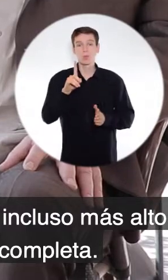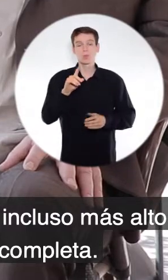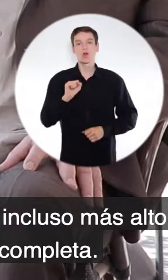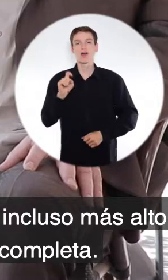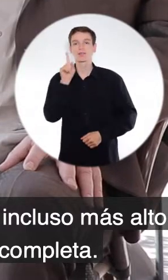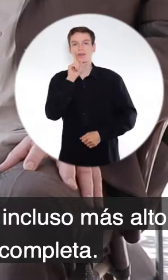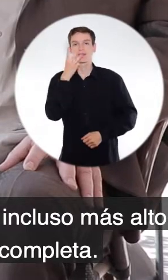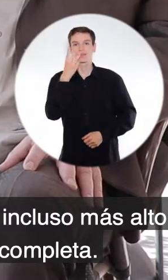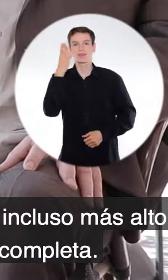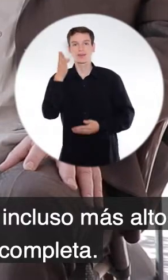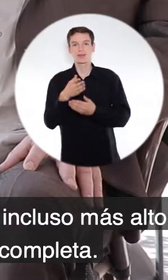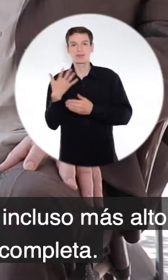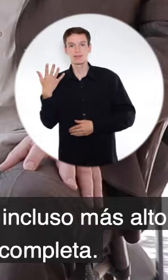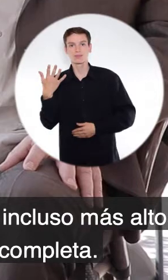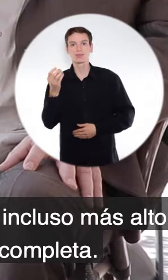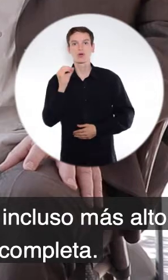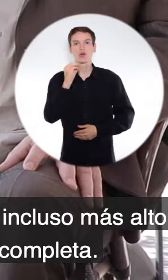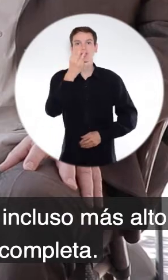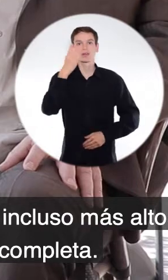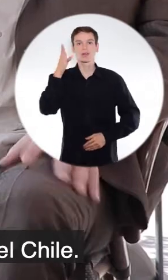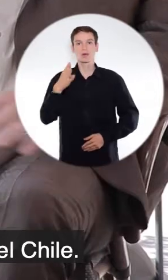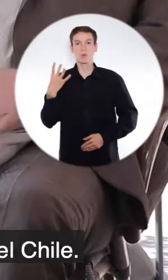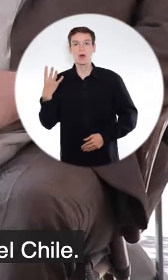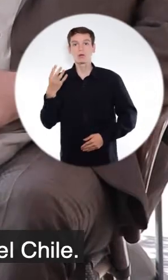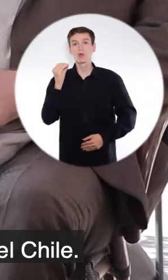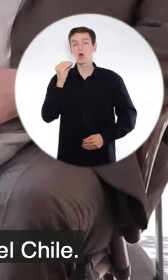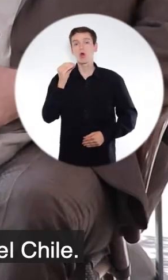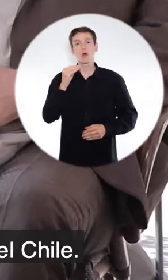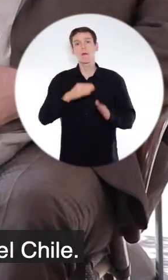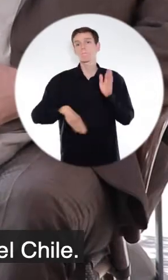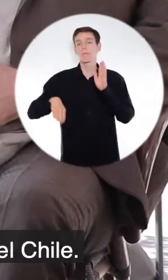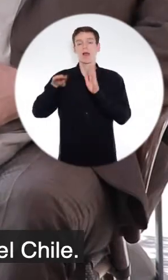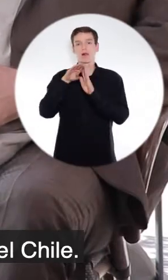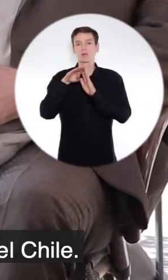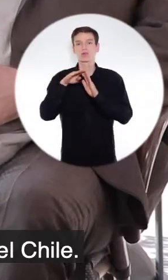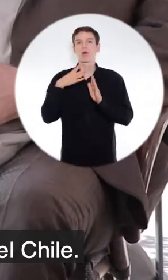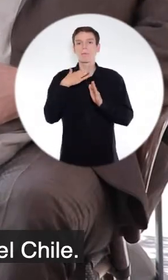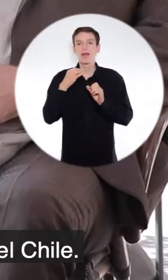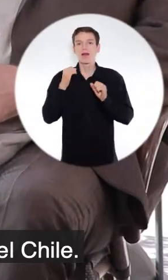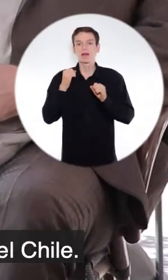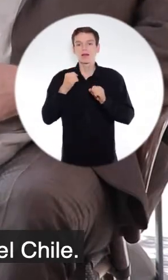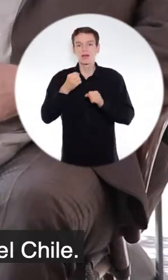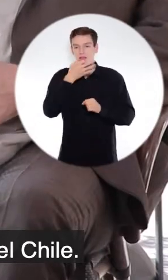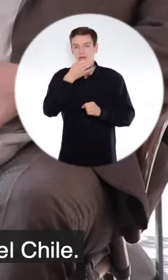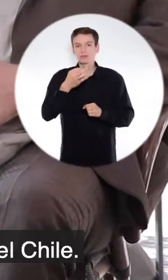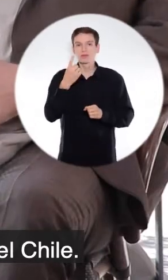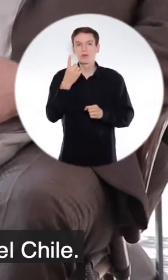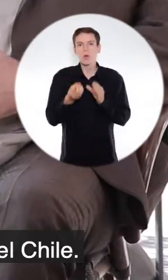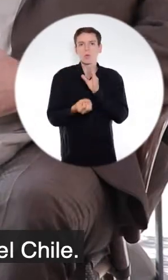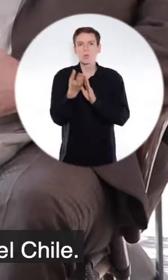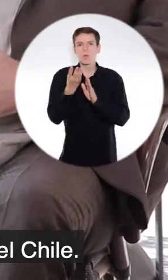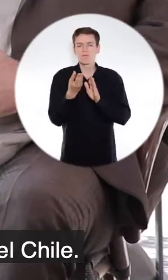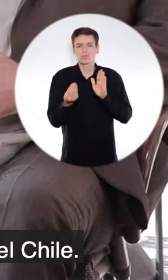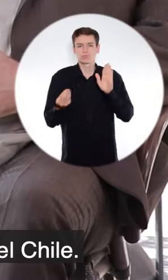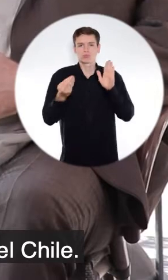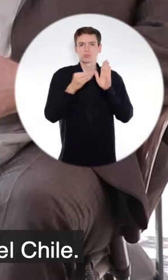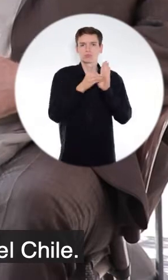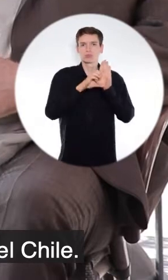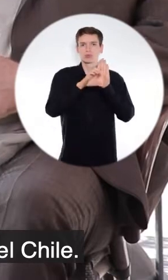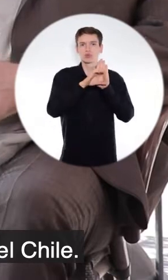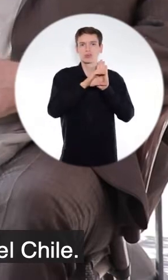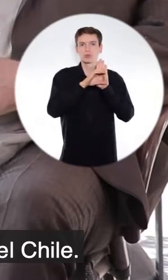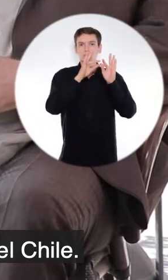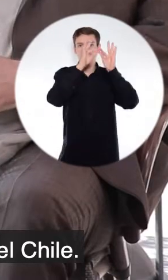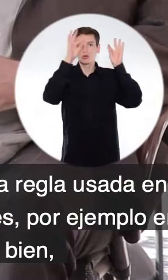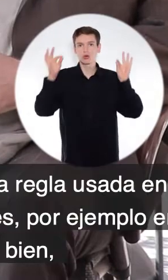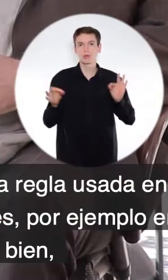the new constitution being adopted, or the whole constitution being adopted. That's one of the most intense debates we are having at